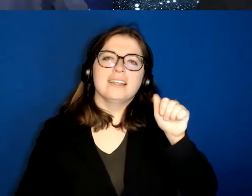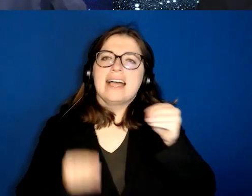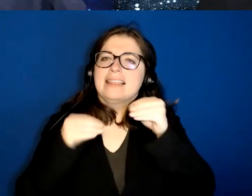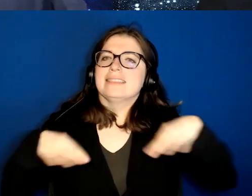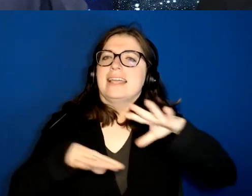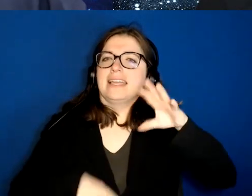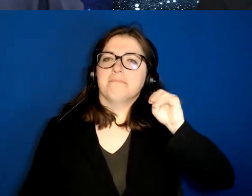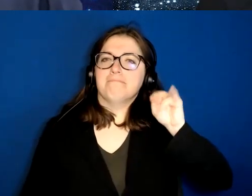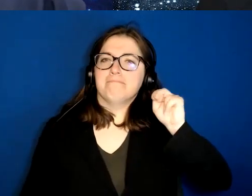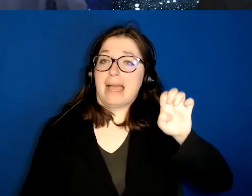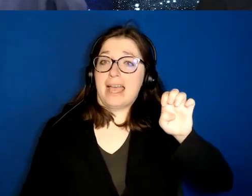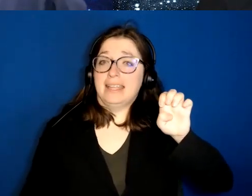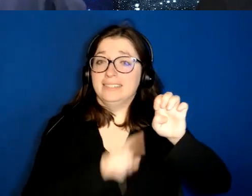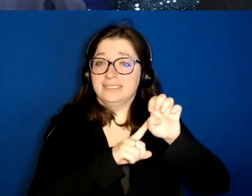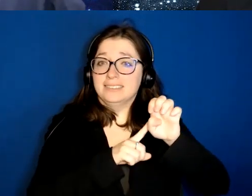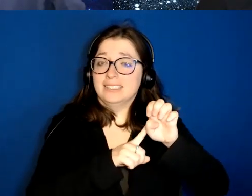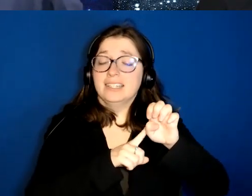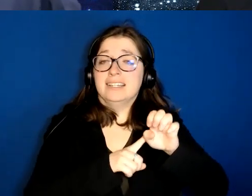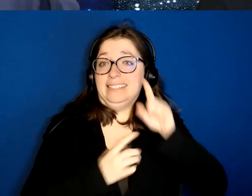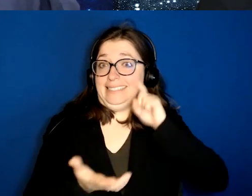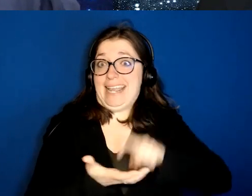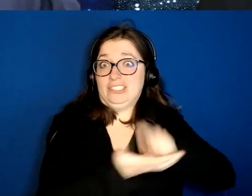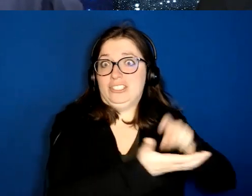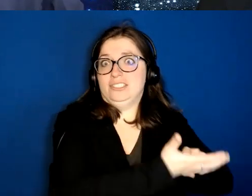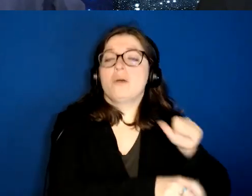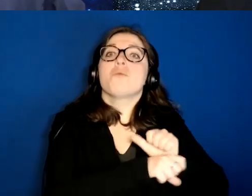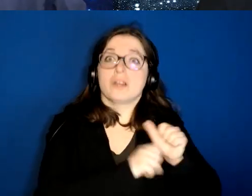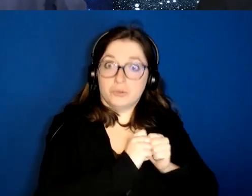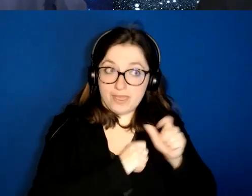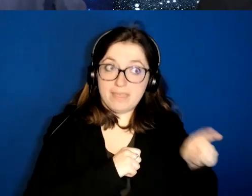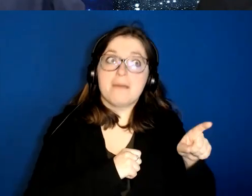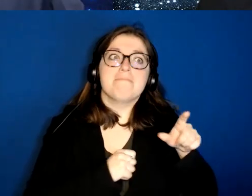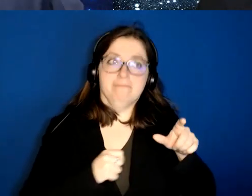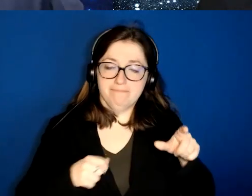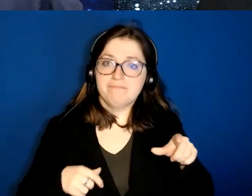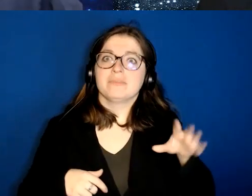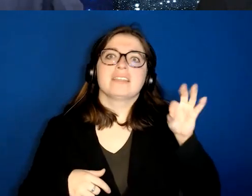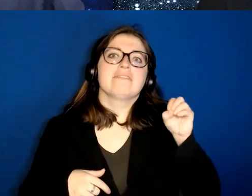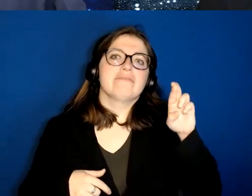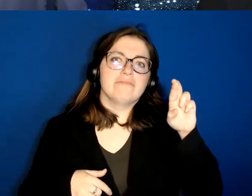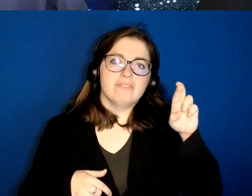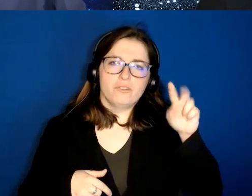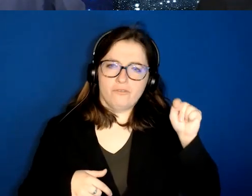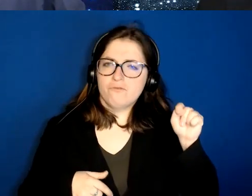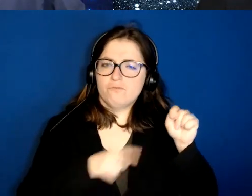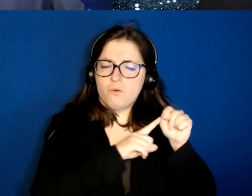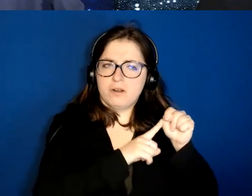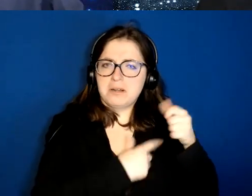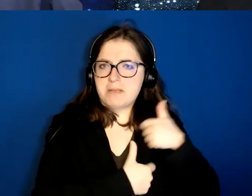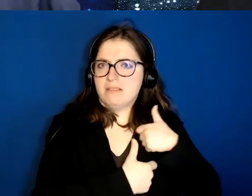worked for quite a while with Fort Belvoir doing detection of landmines in ground penetrating radar